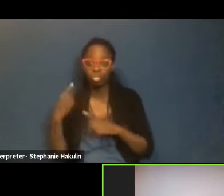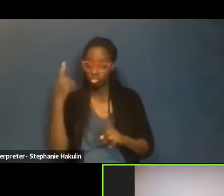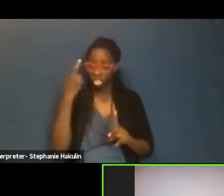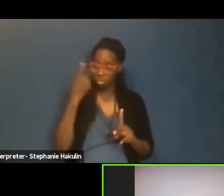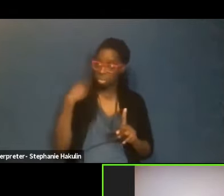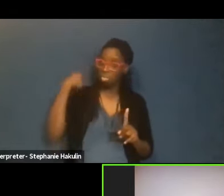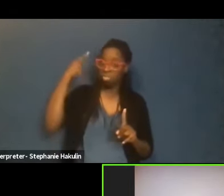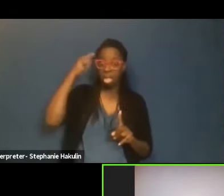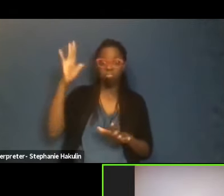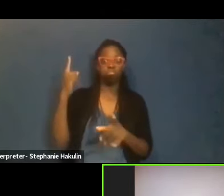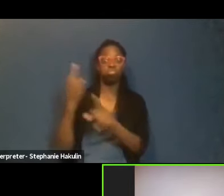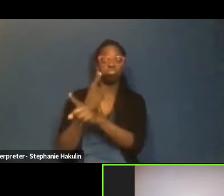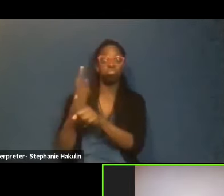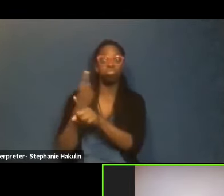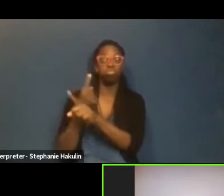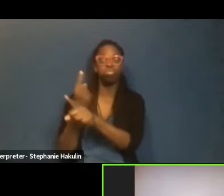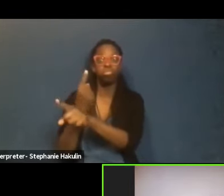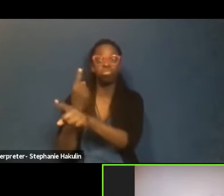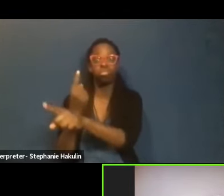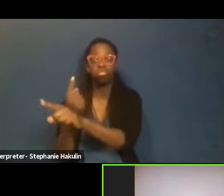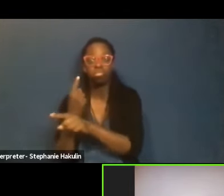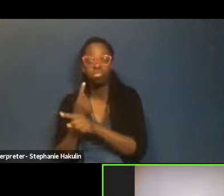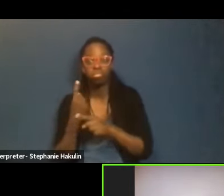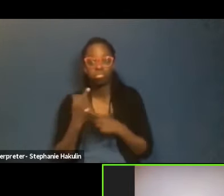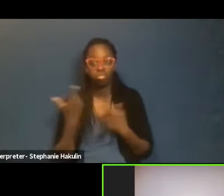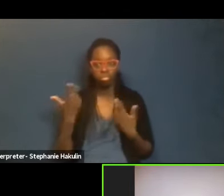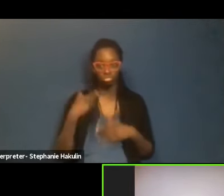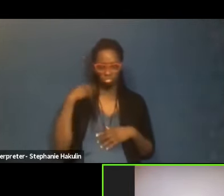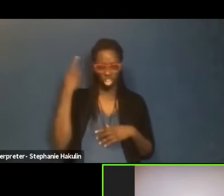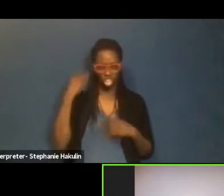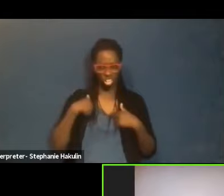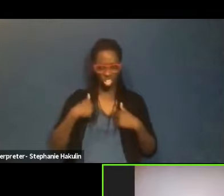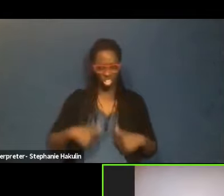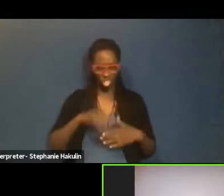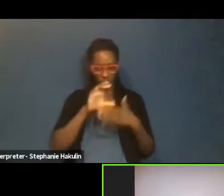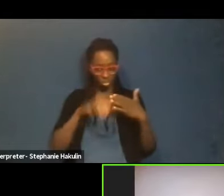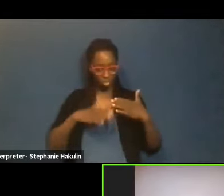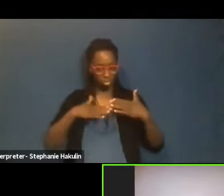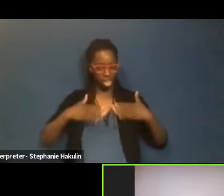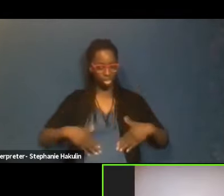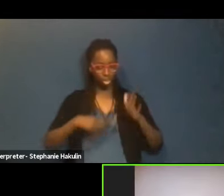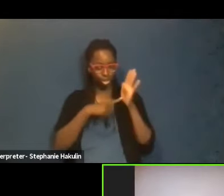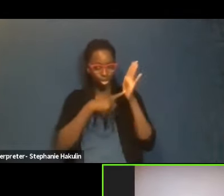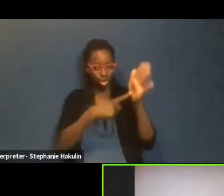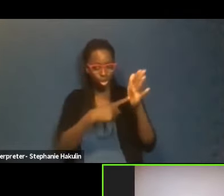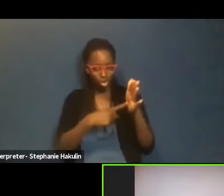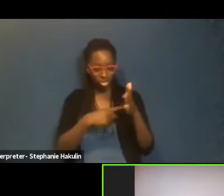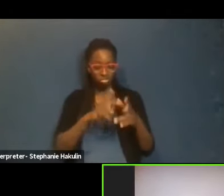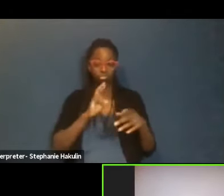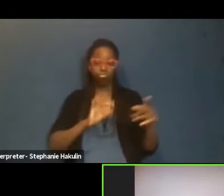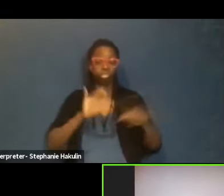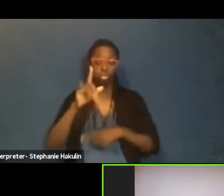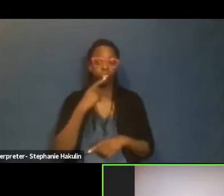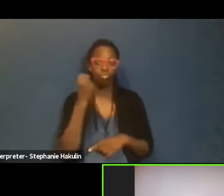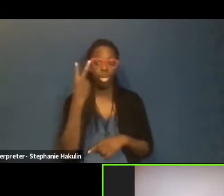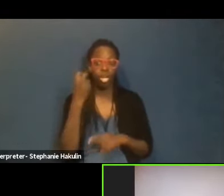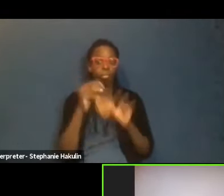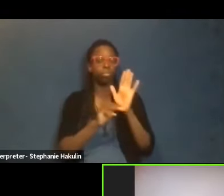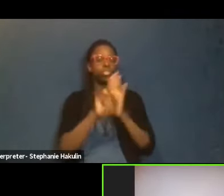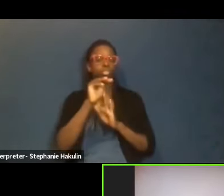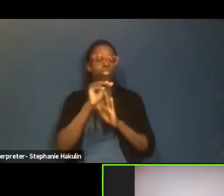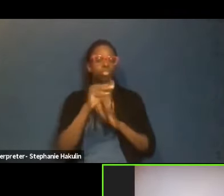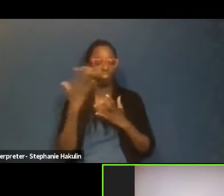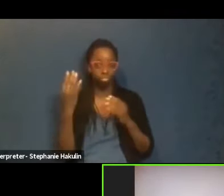was introduced to the consequences of my body. 12. I had my first kiss. It was forced and it felt